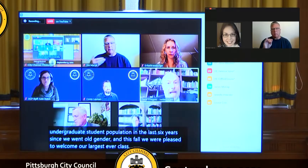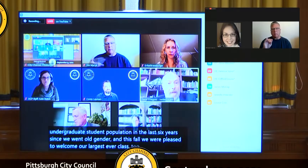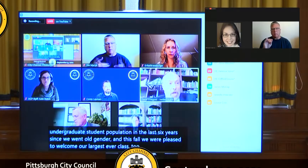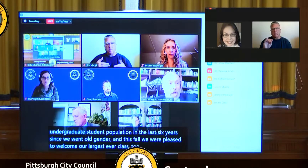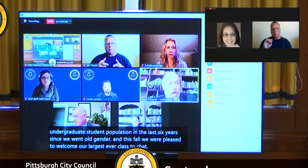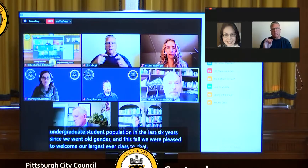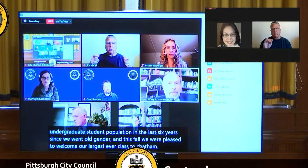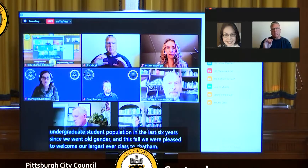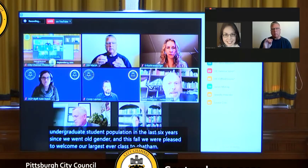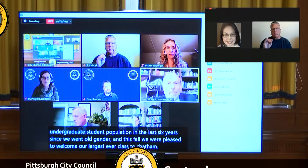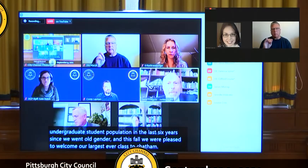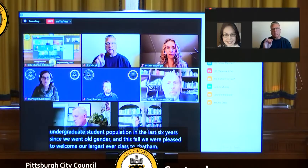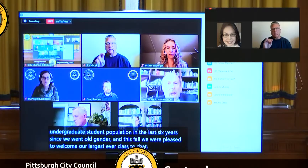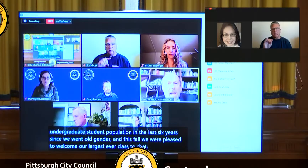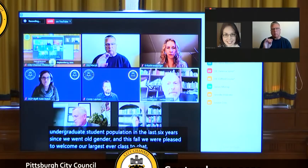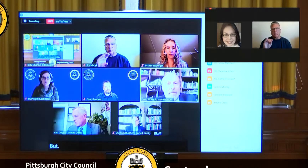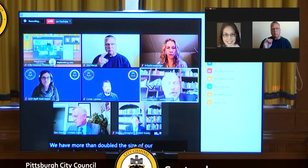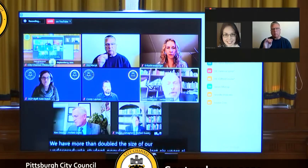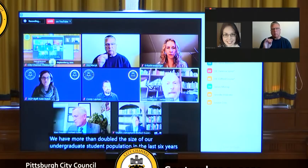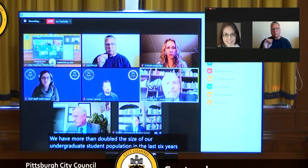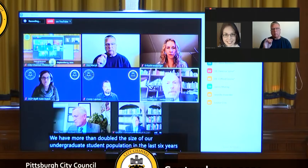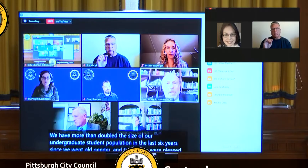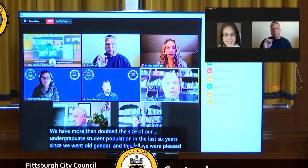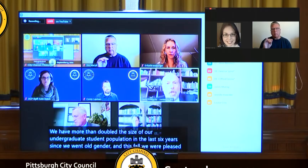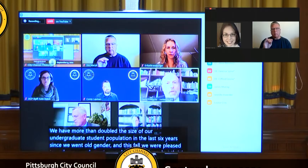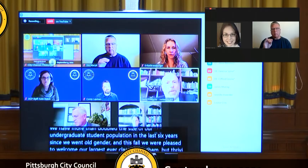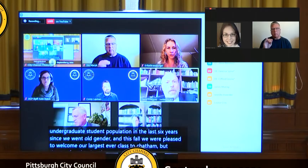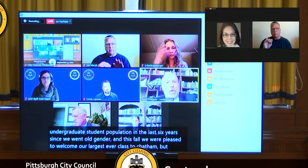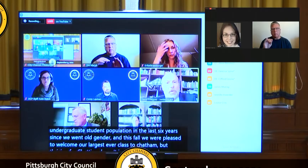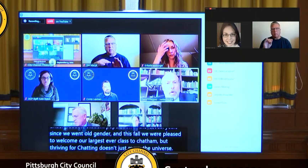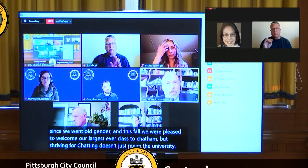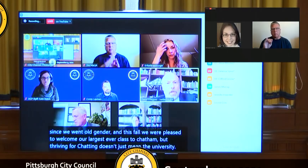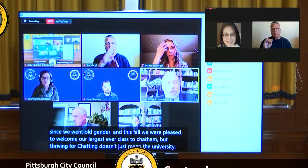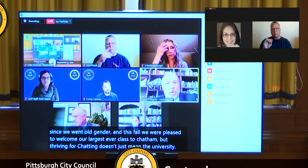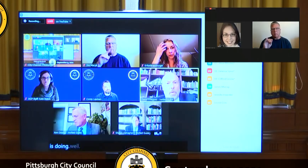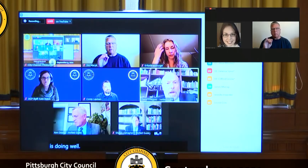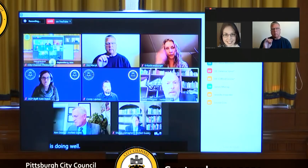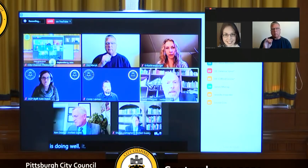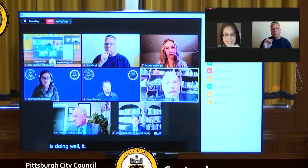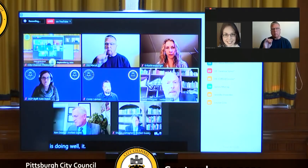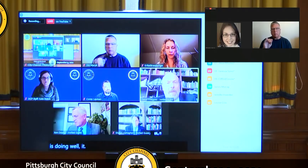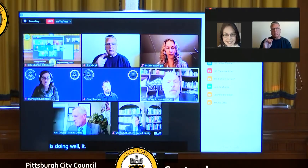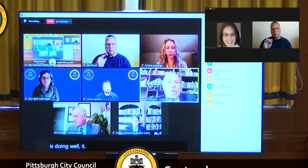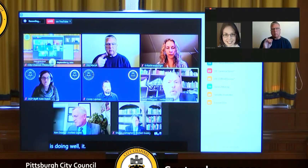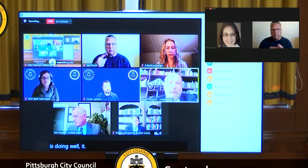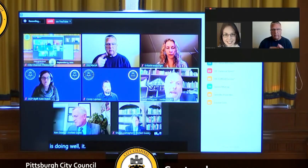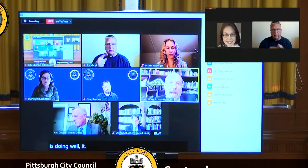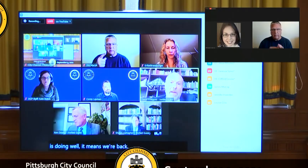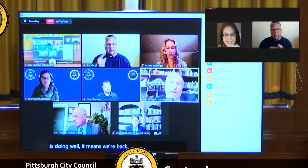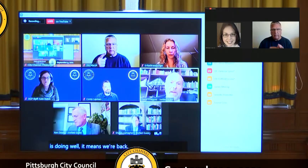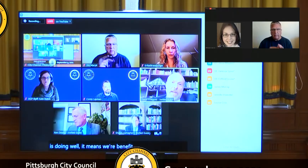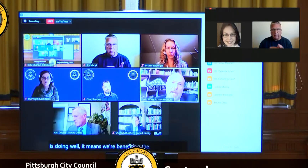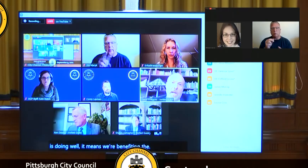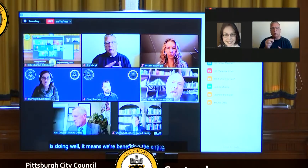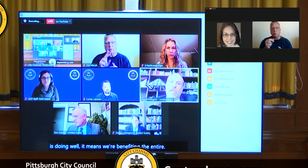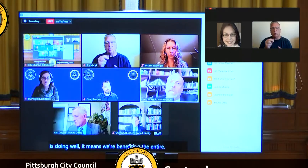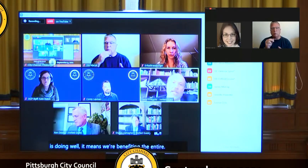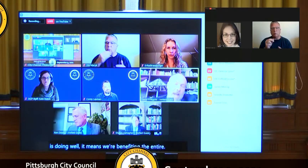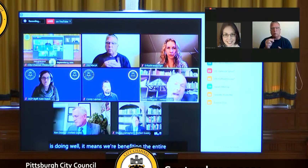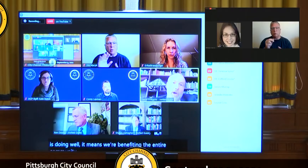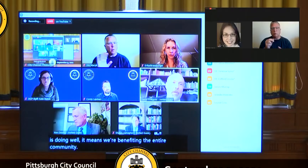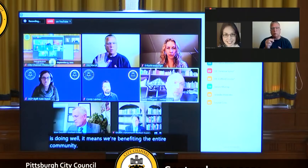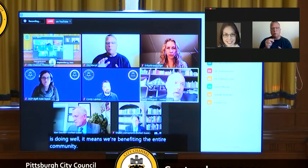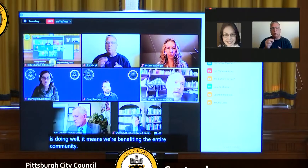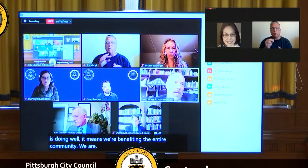Chatham. But thriving for Chatham doesn't just mean the university's doing well, it means we're benefiting the entire community. We